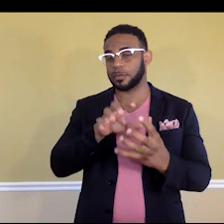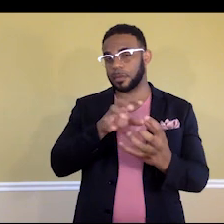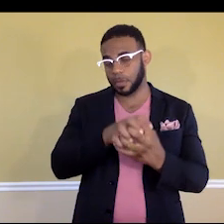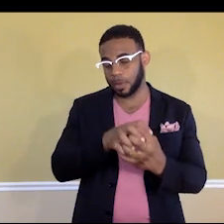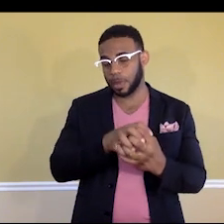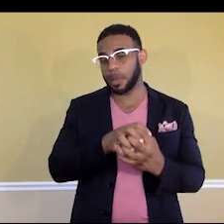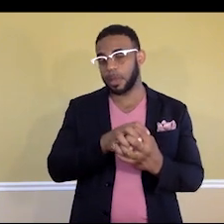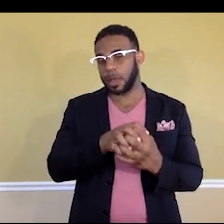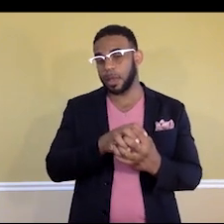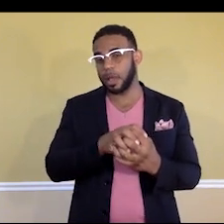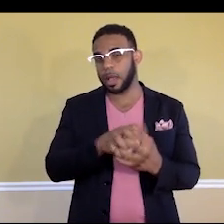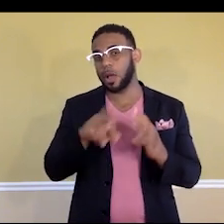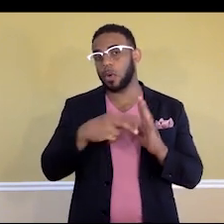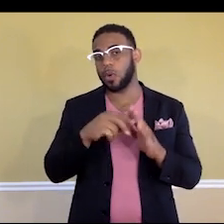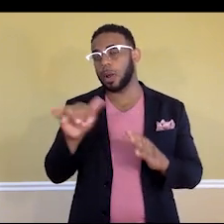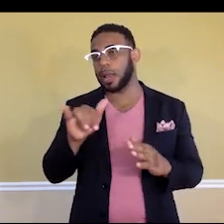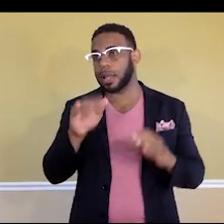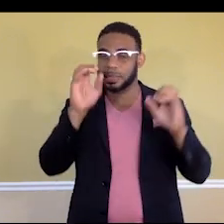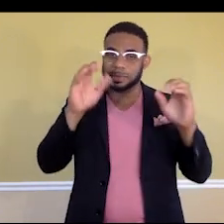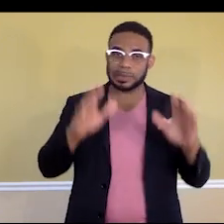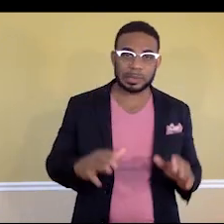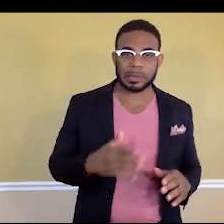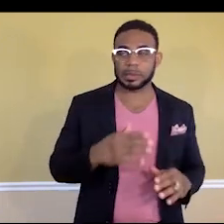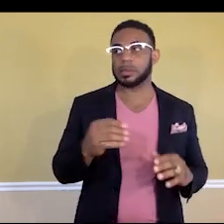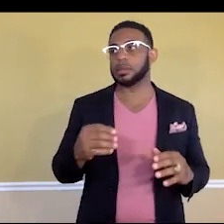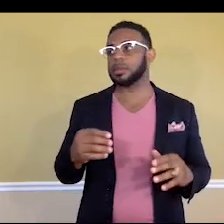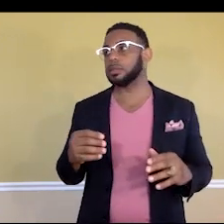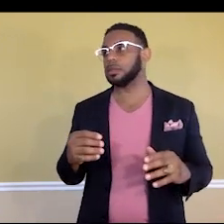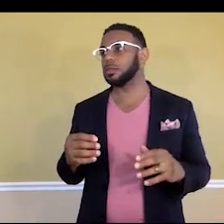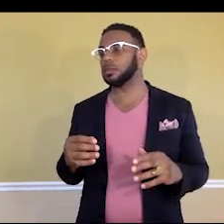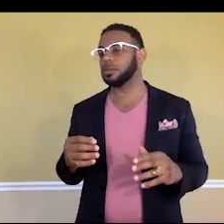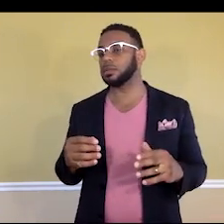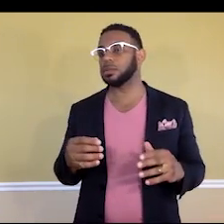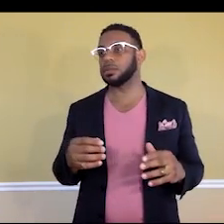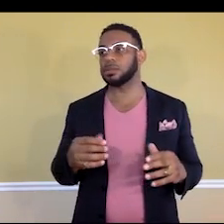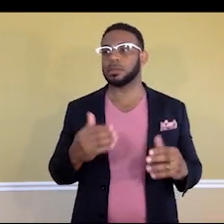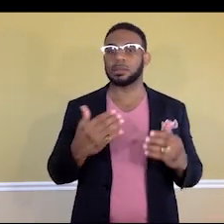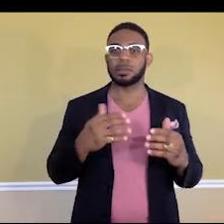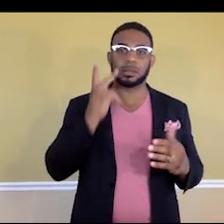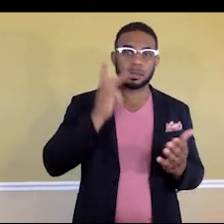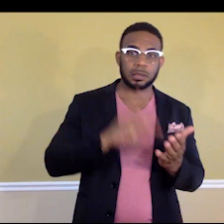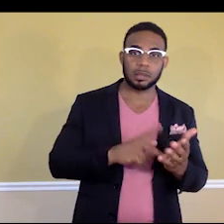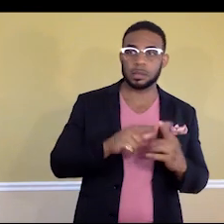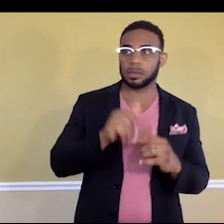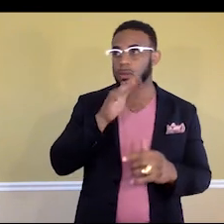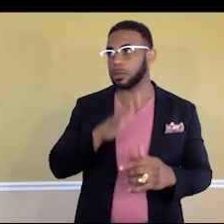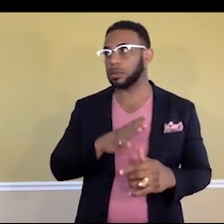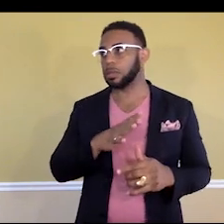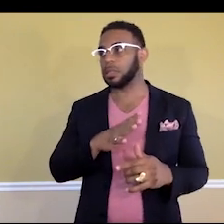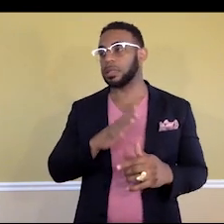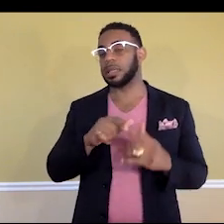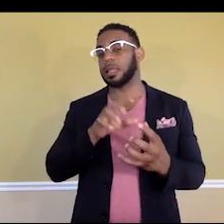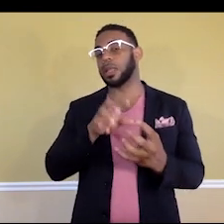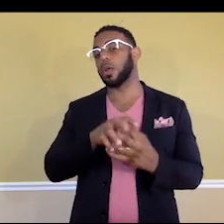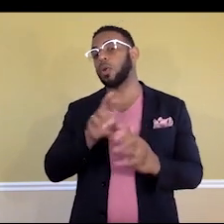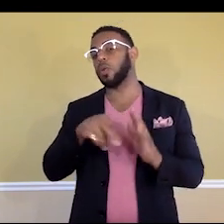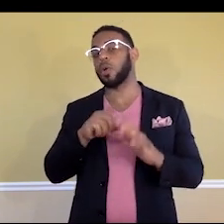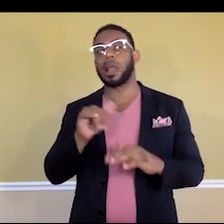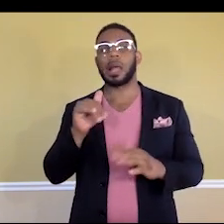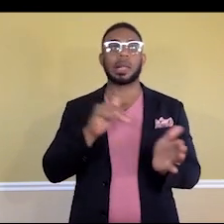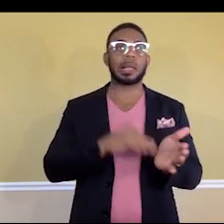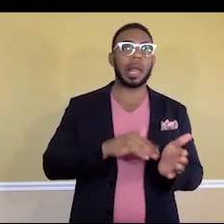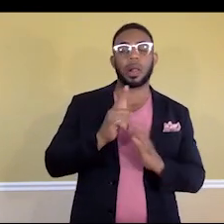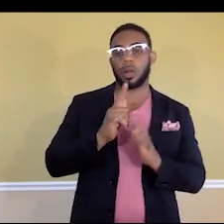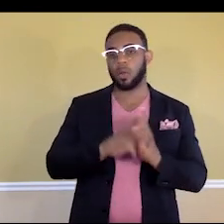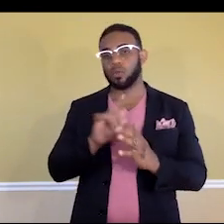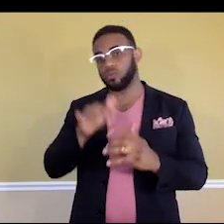encode roles like teacher and secretary to women, and encode roles like doctor and